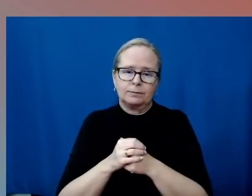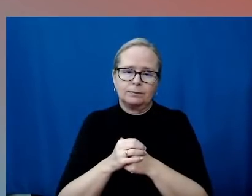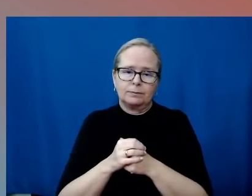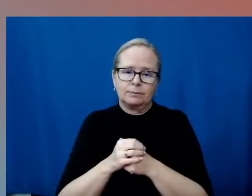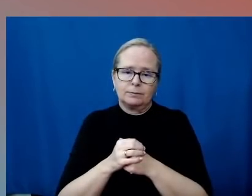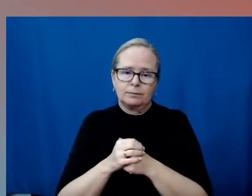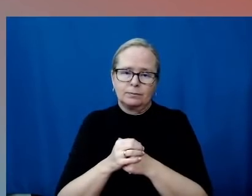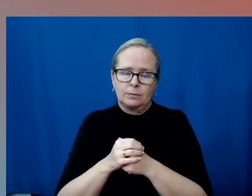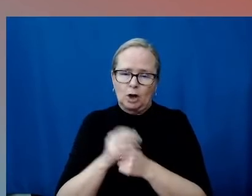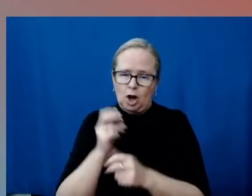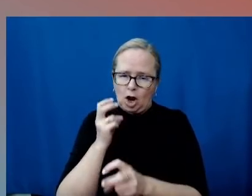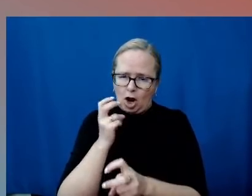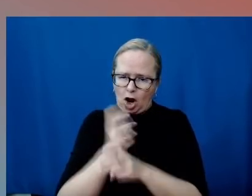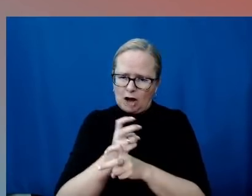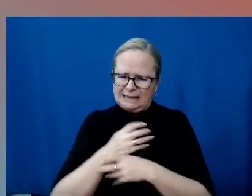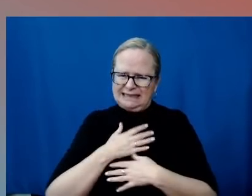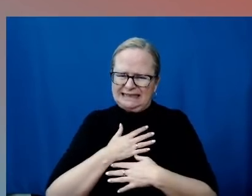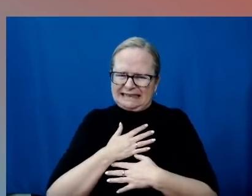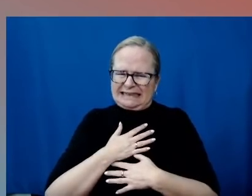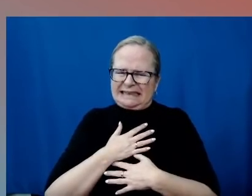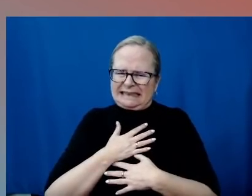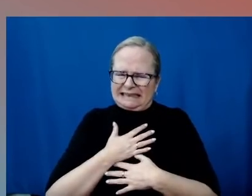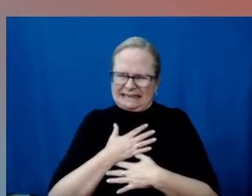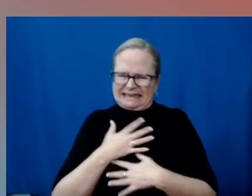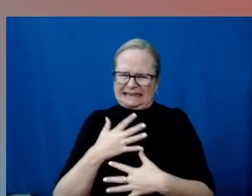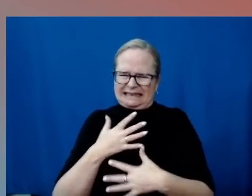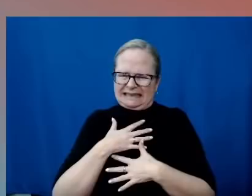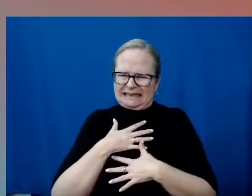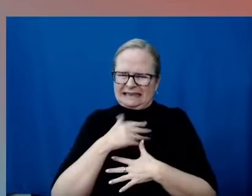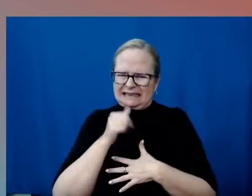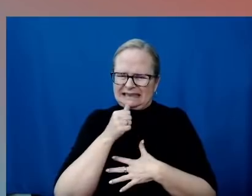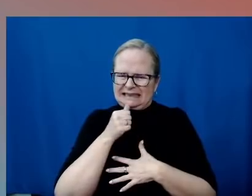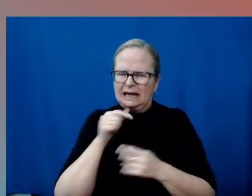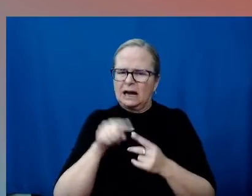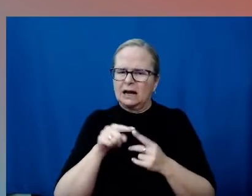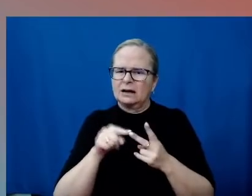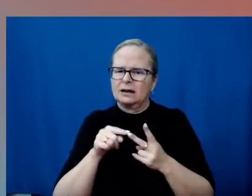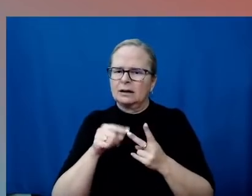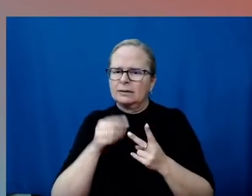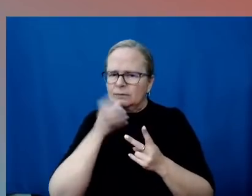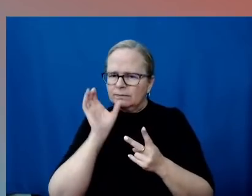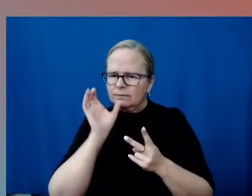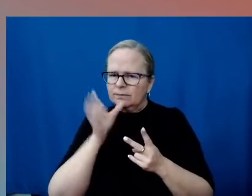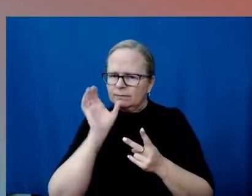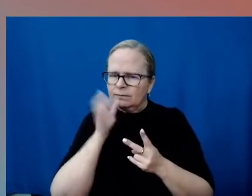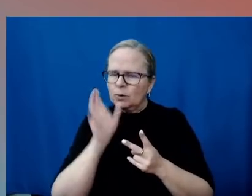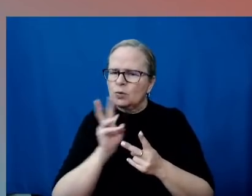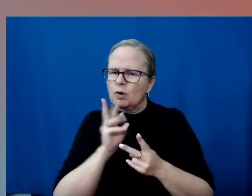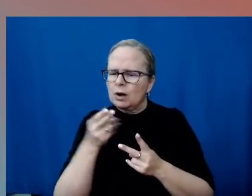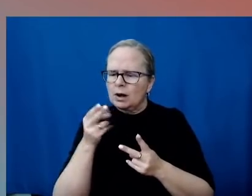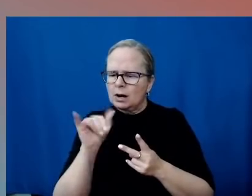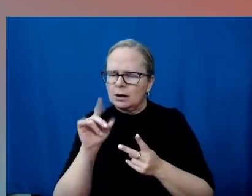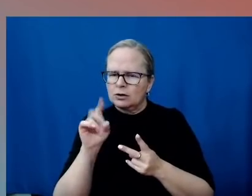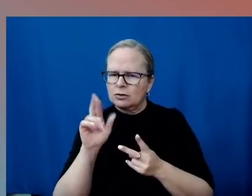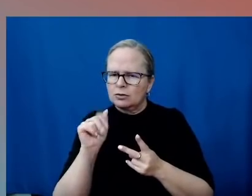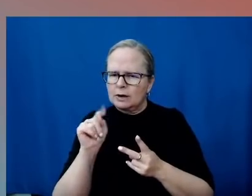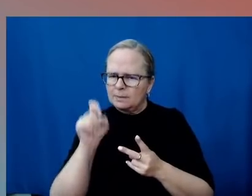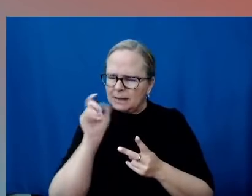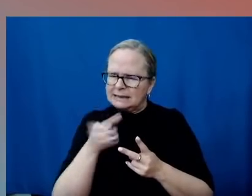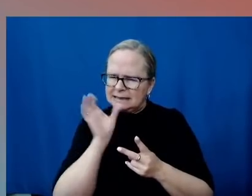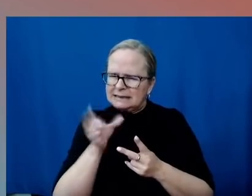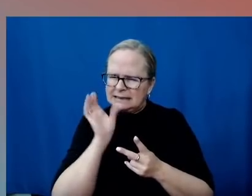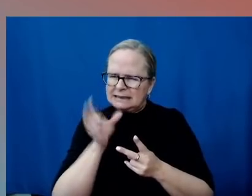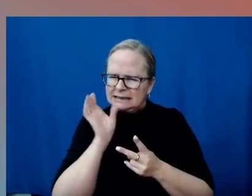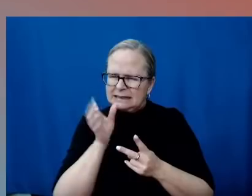things are essentially how hard it is to breathe and how staying hydrated. So the two big reasons that we have to admit people